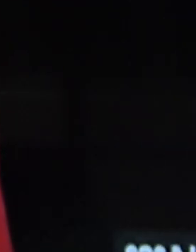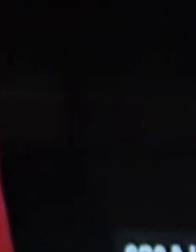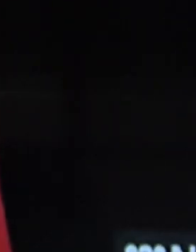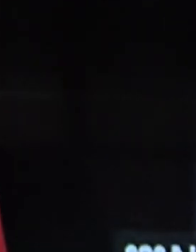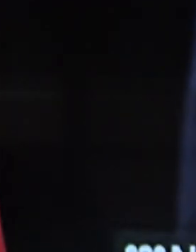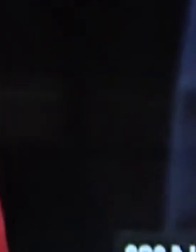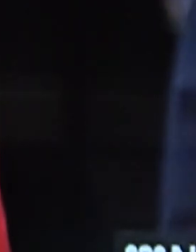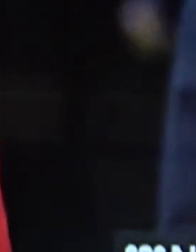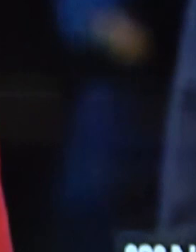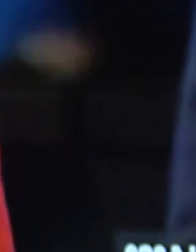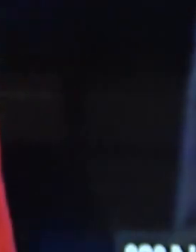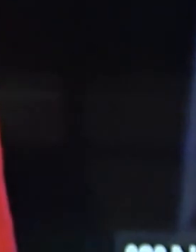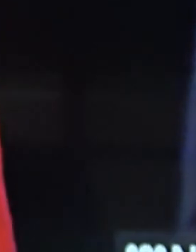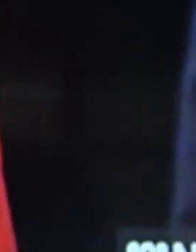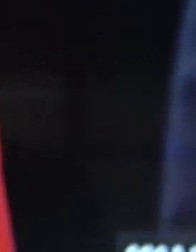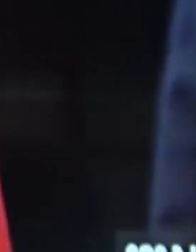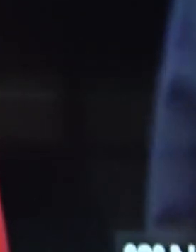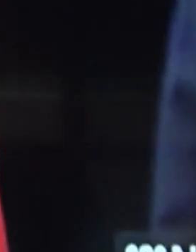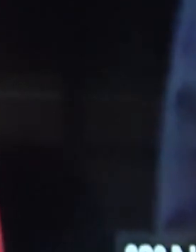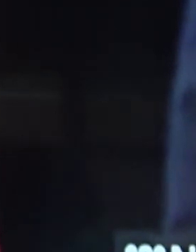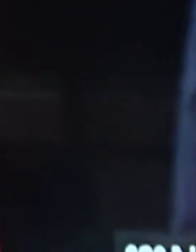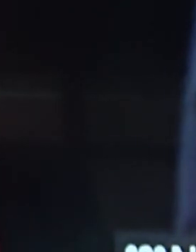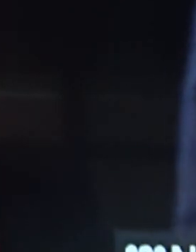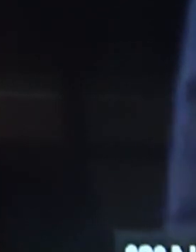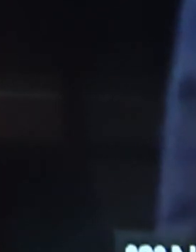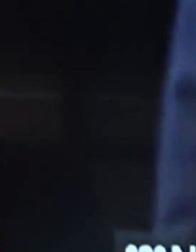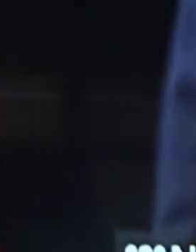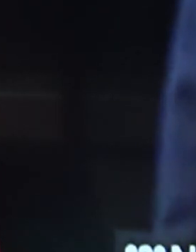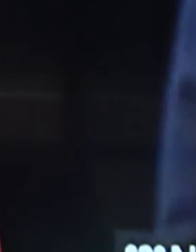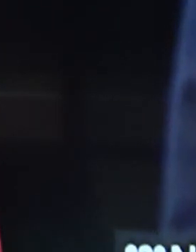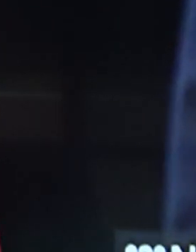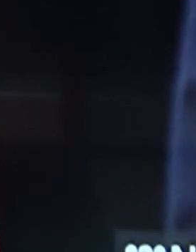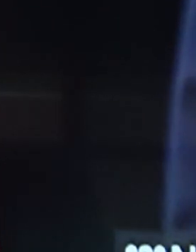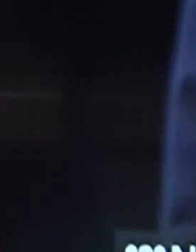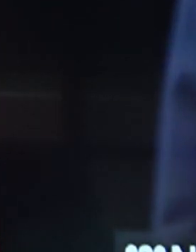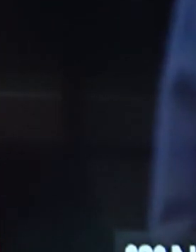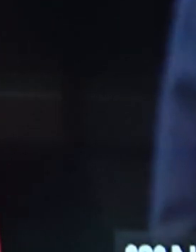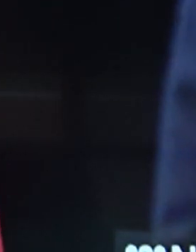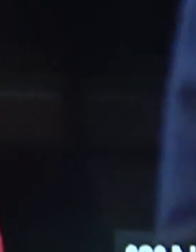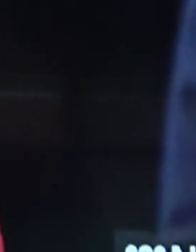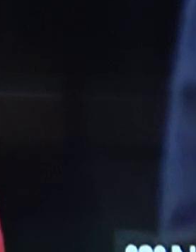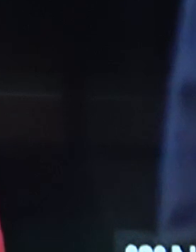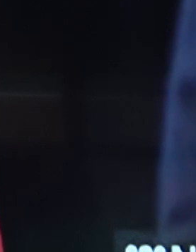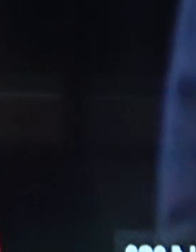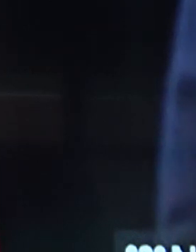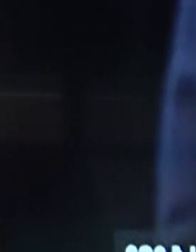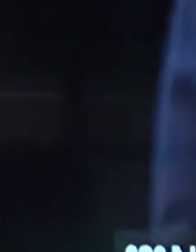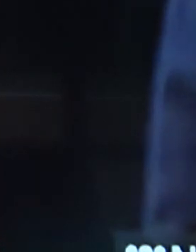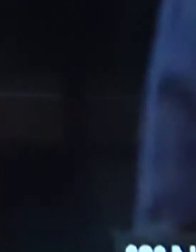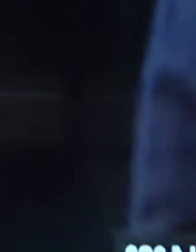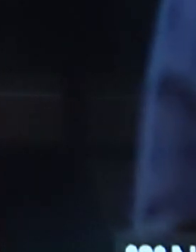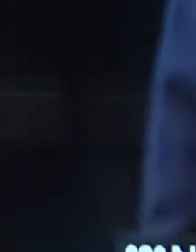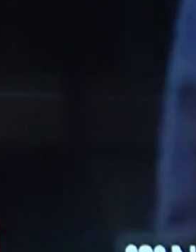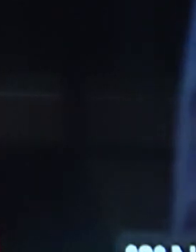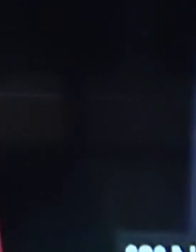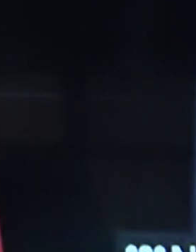Following the new restrictions we've put in place, in the main, everybody's responded favourably and we deeply, deeply appreciate it. We know this is a